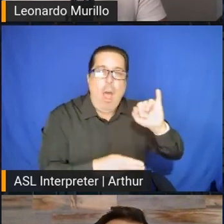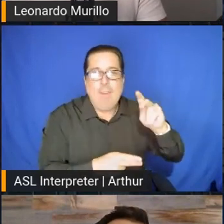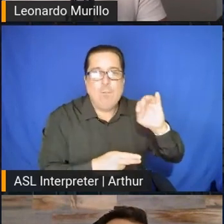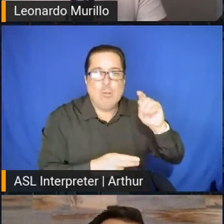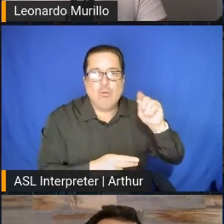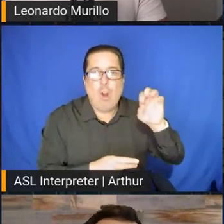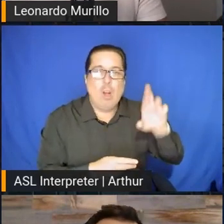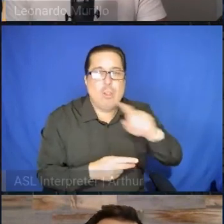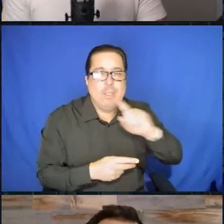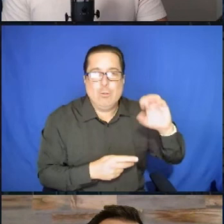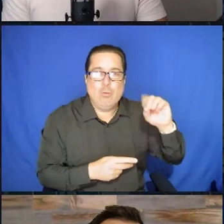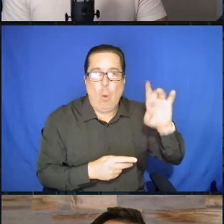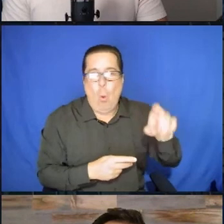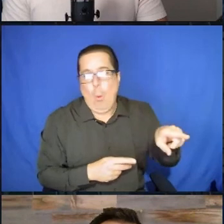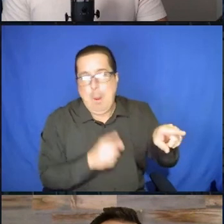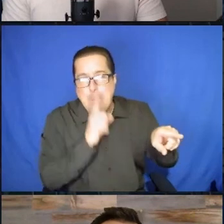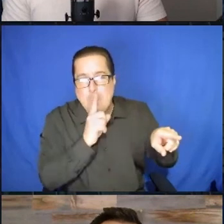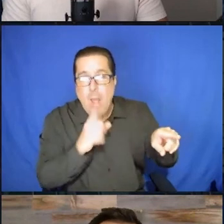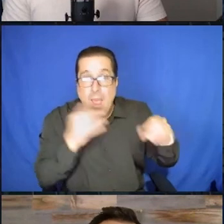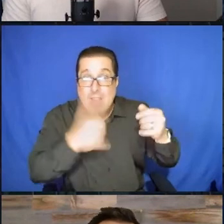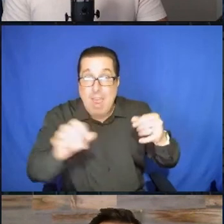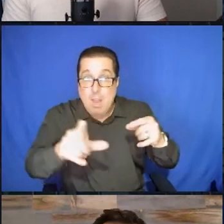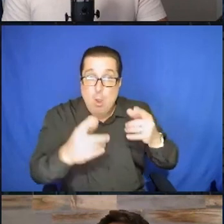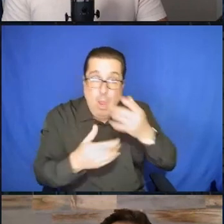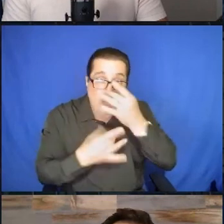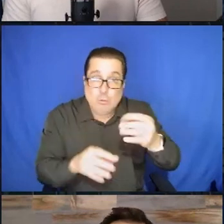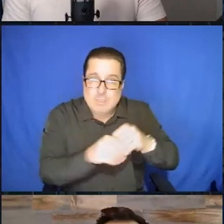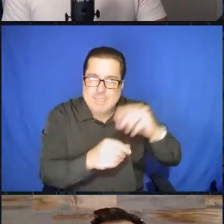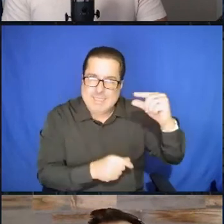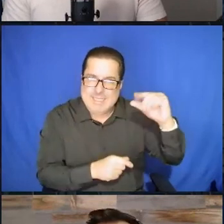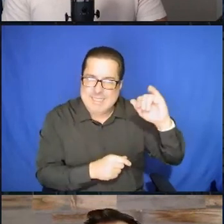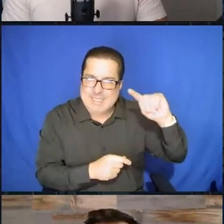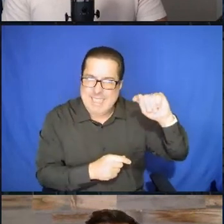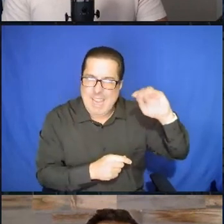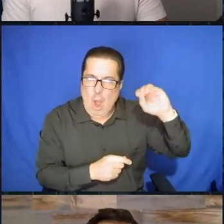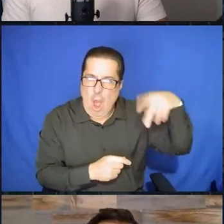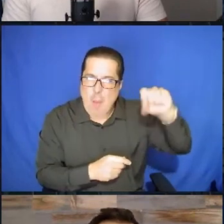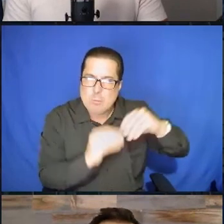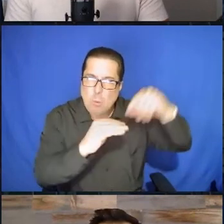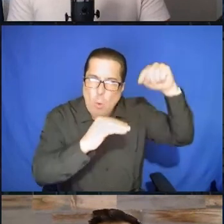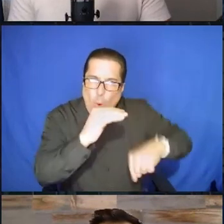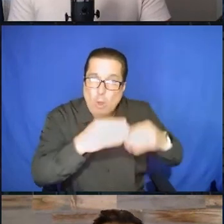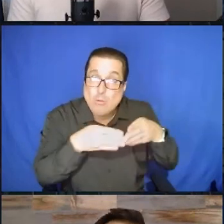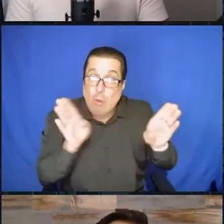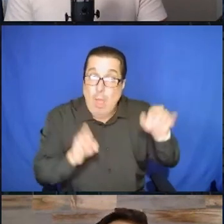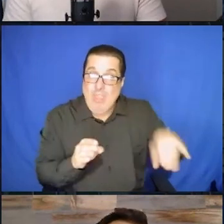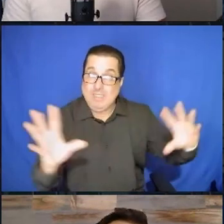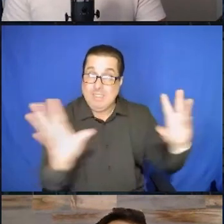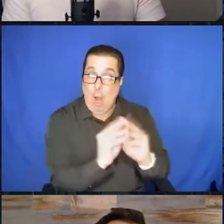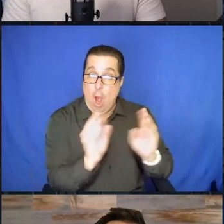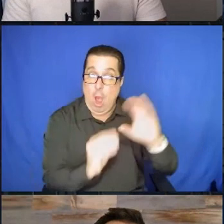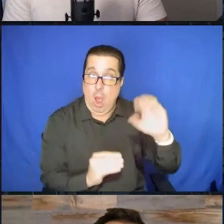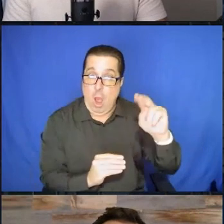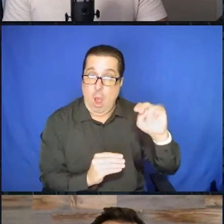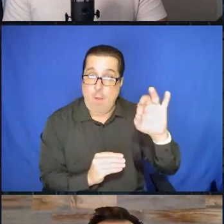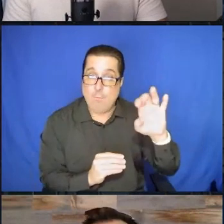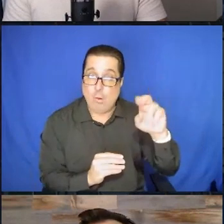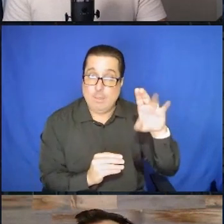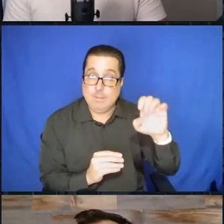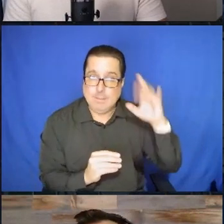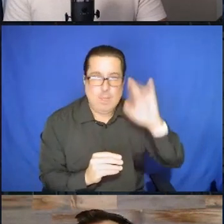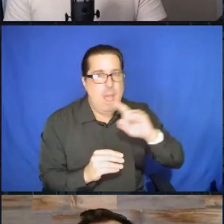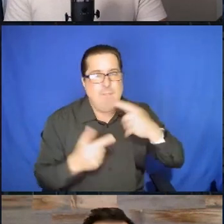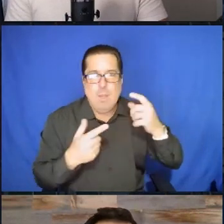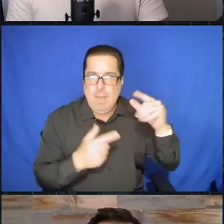virtual. So if anyone's interested in learning more about GitOps in general, this conference will have a ton of great talks and information